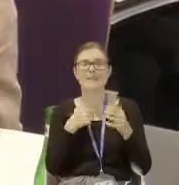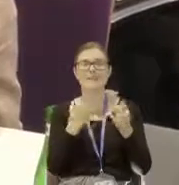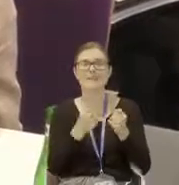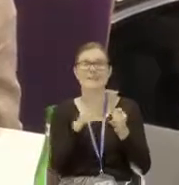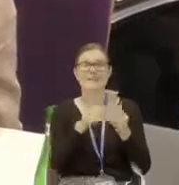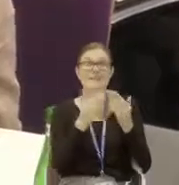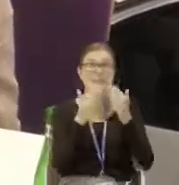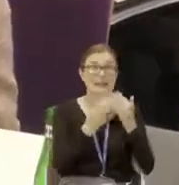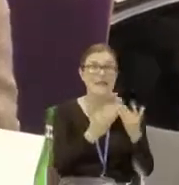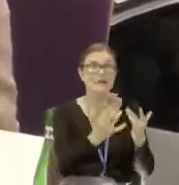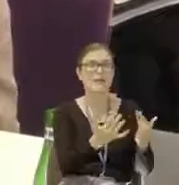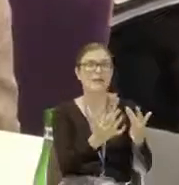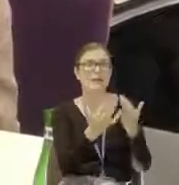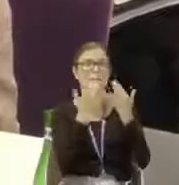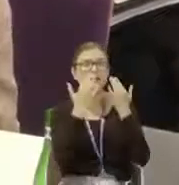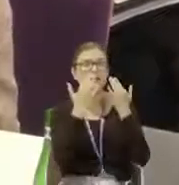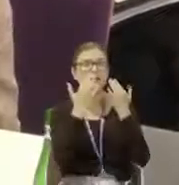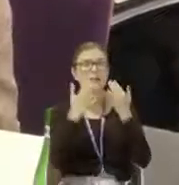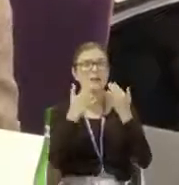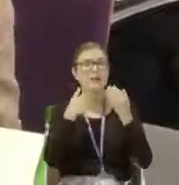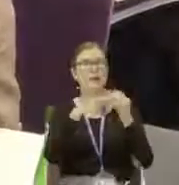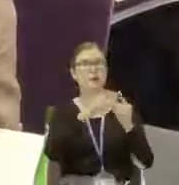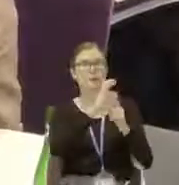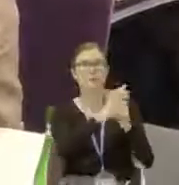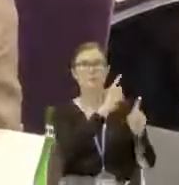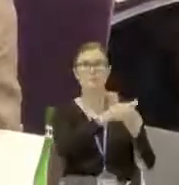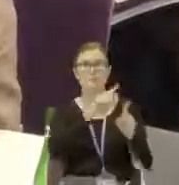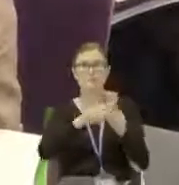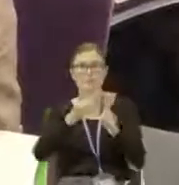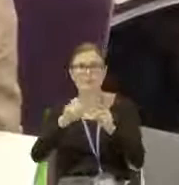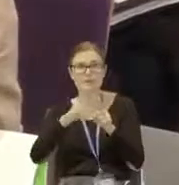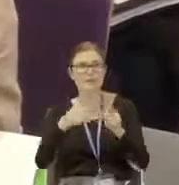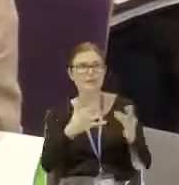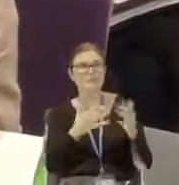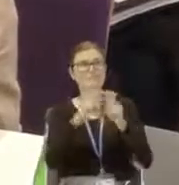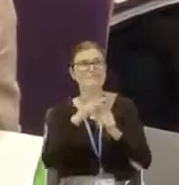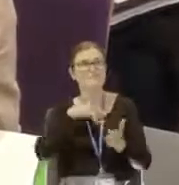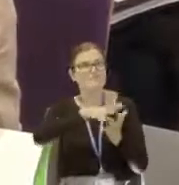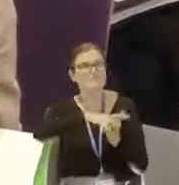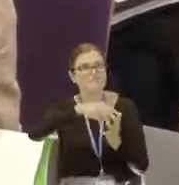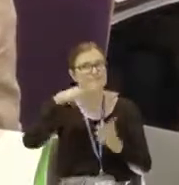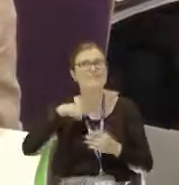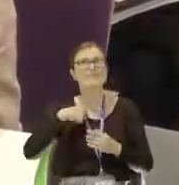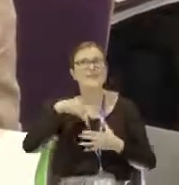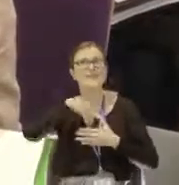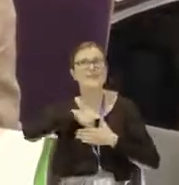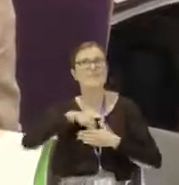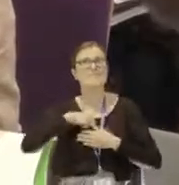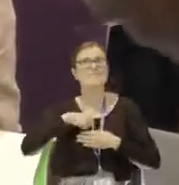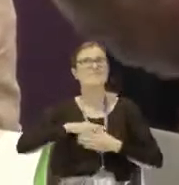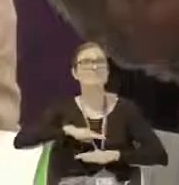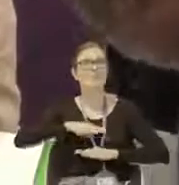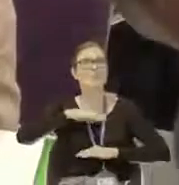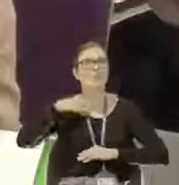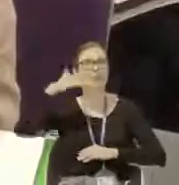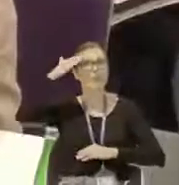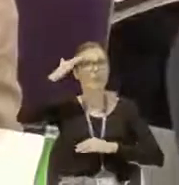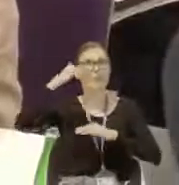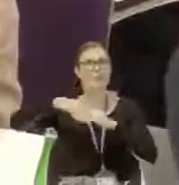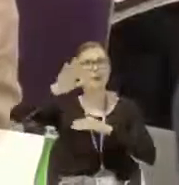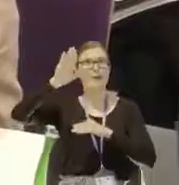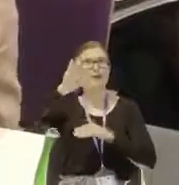area that is left that has been left by the previous generation. So small steps into